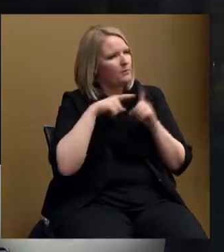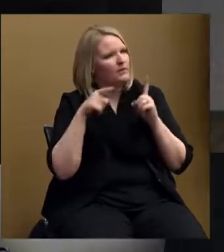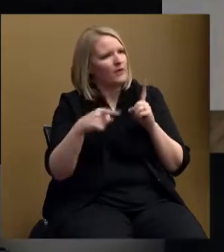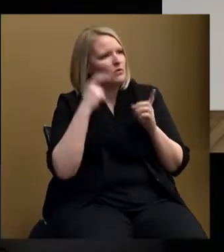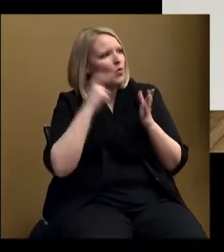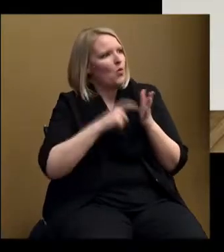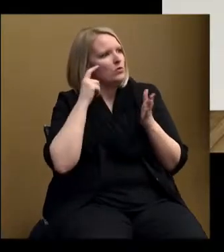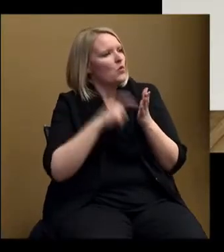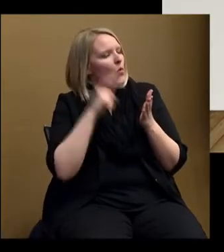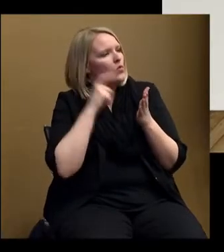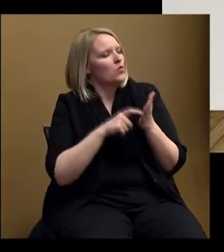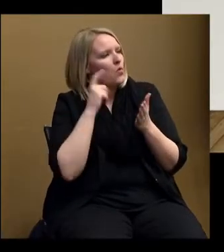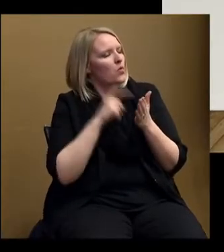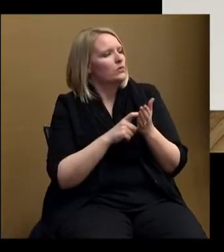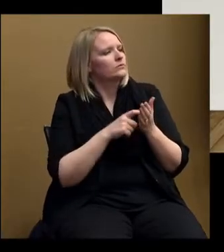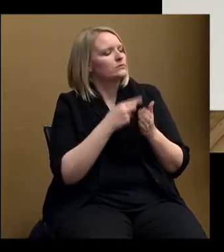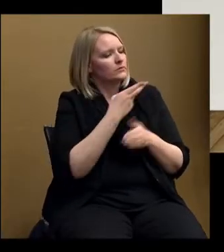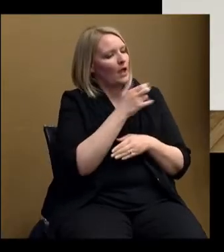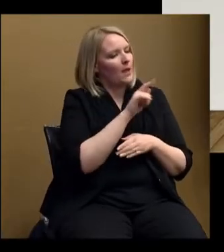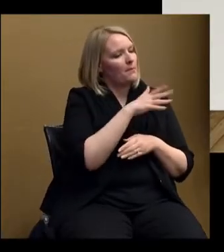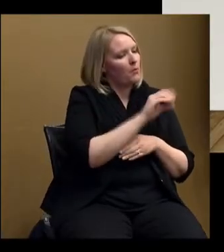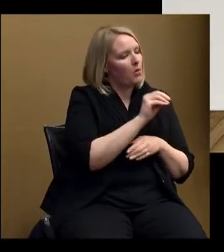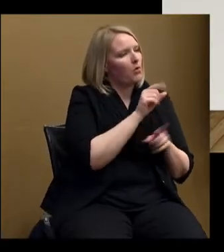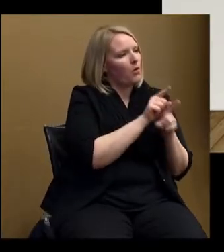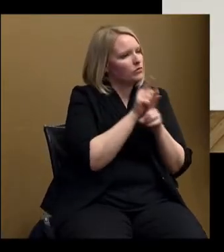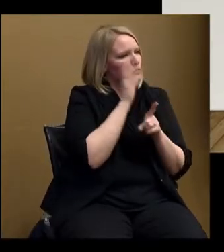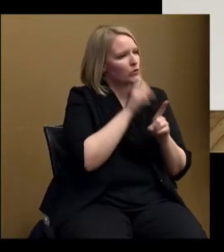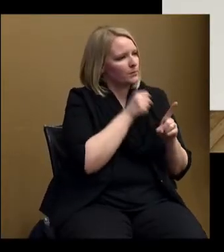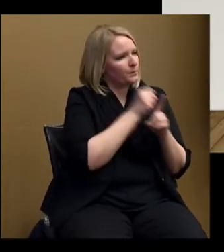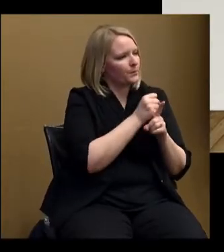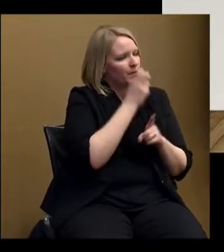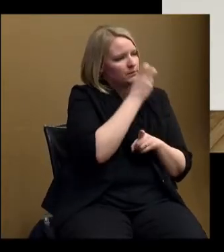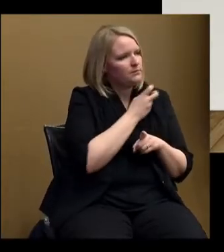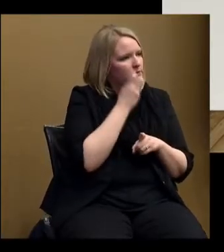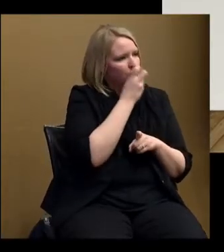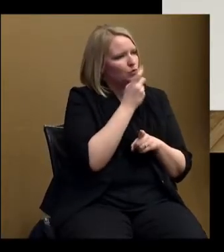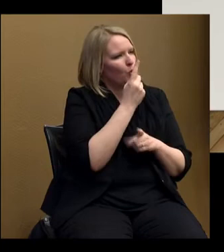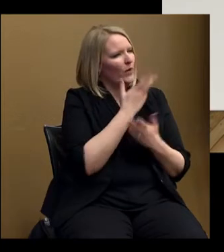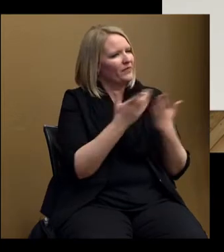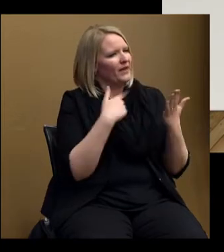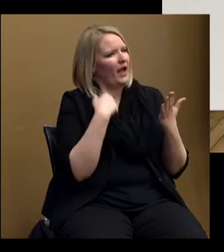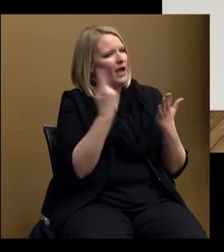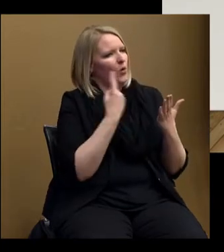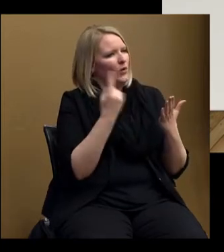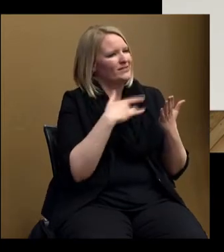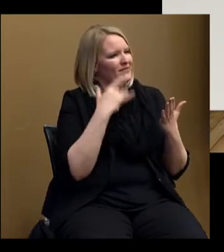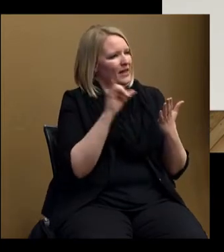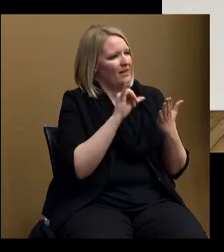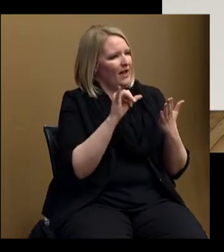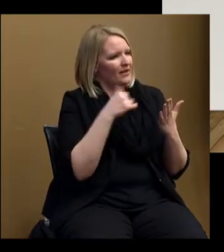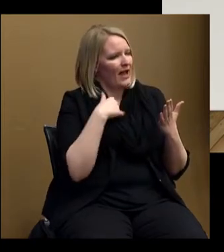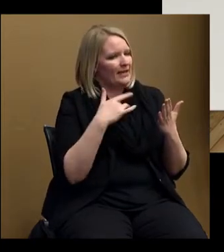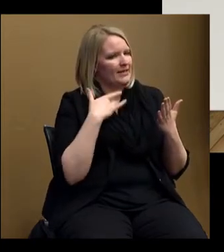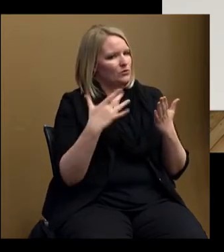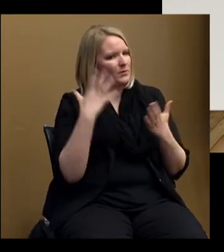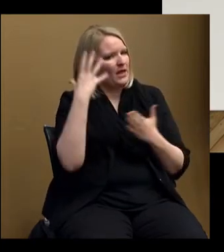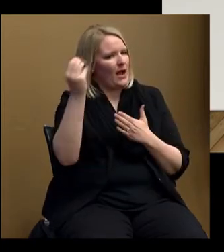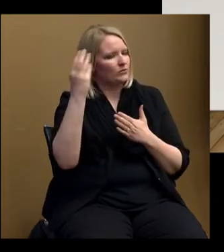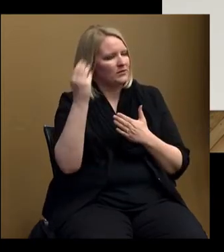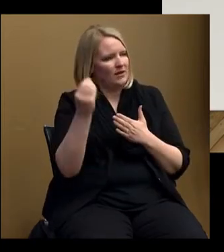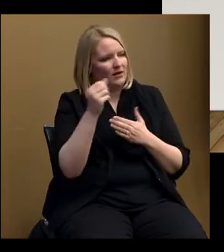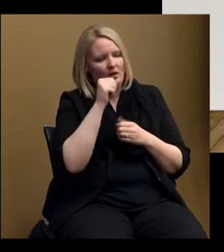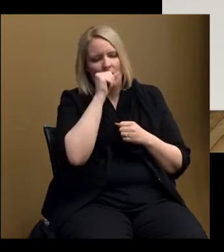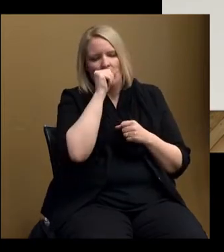Hyposensitivity, you also see impact with speech. So this is one of those things that I always feel like a total outsider in deaf